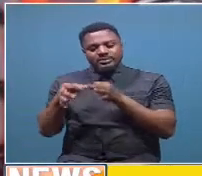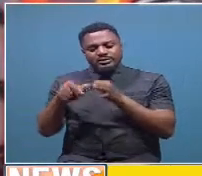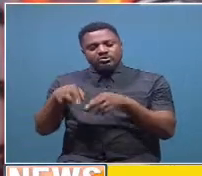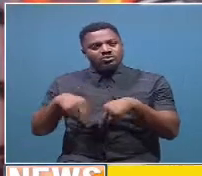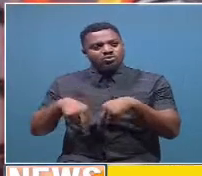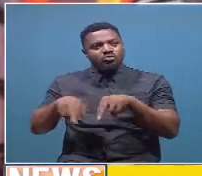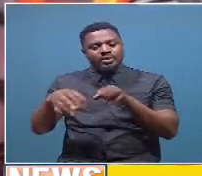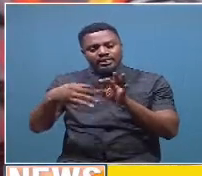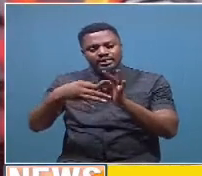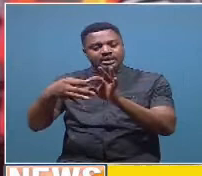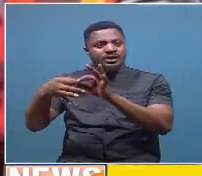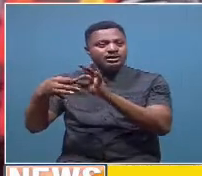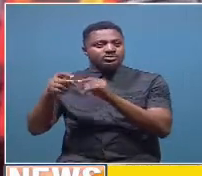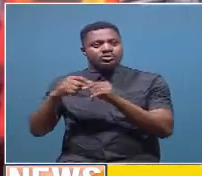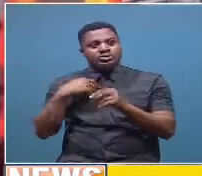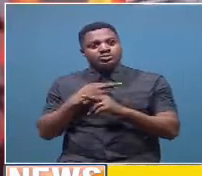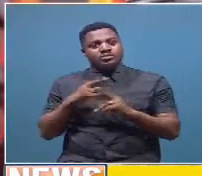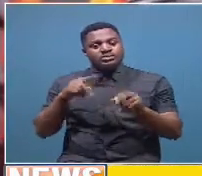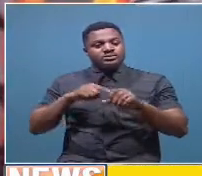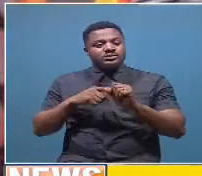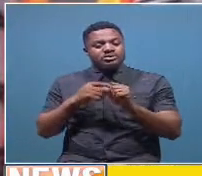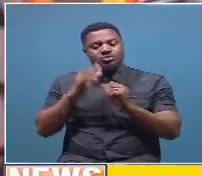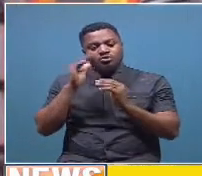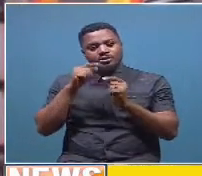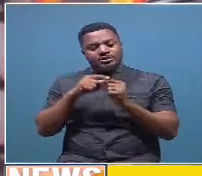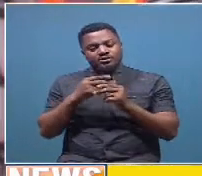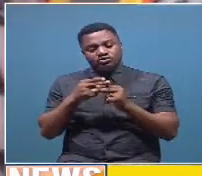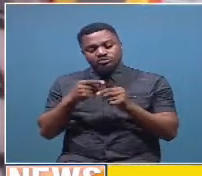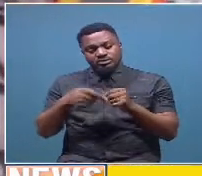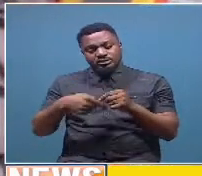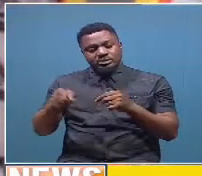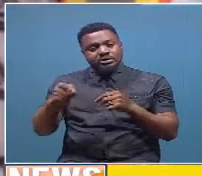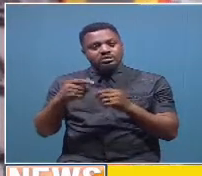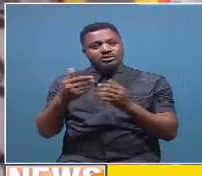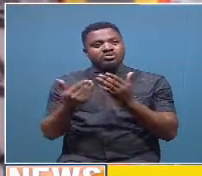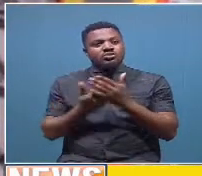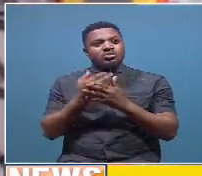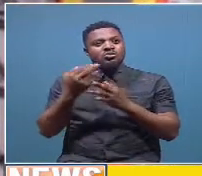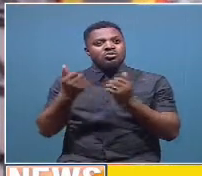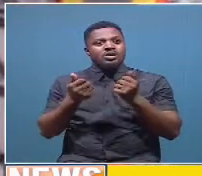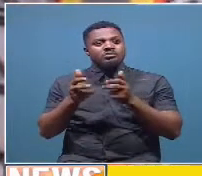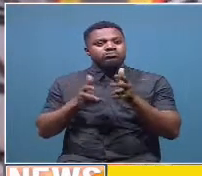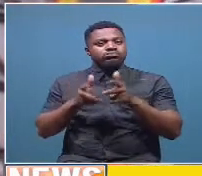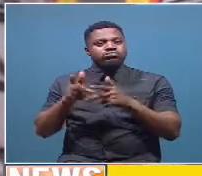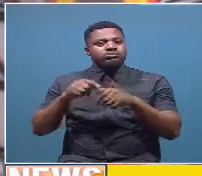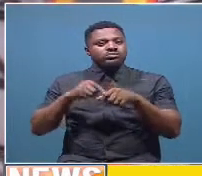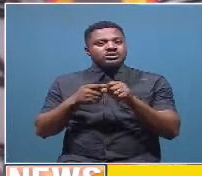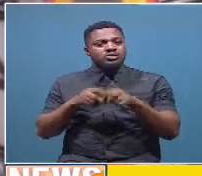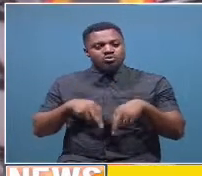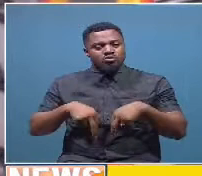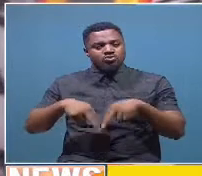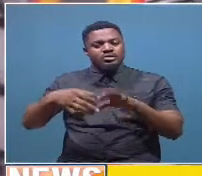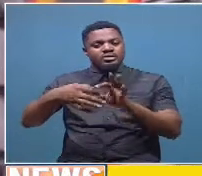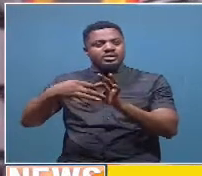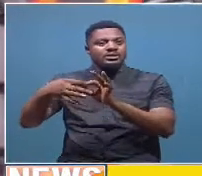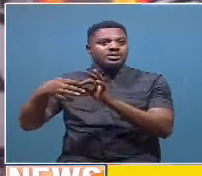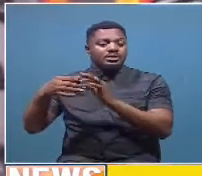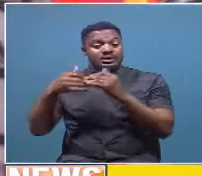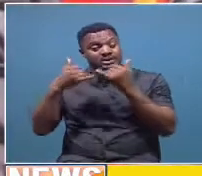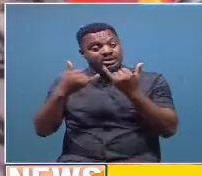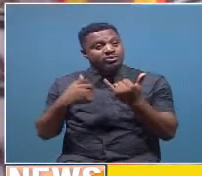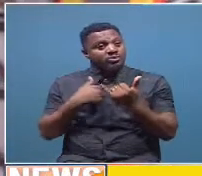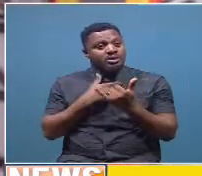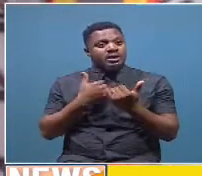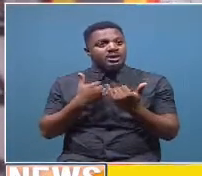road network too, so we are ready to go. We are hoping that very shortly urban roads will come in to come and do the road network. Concurrently, we